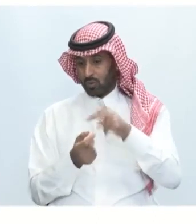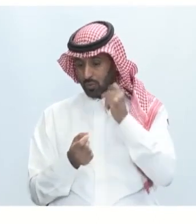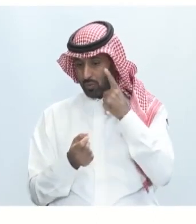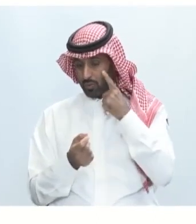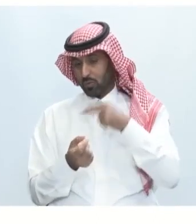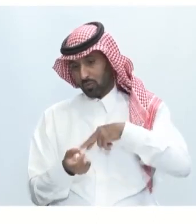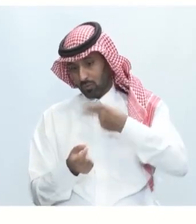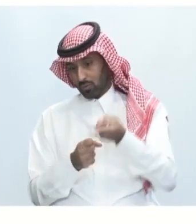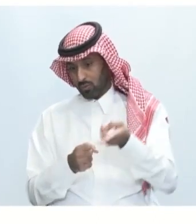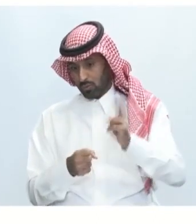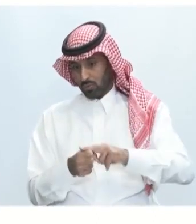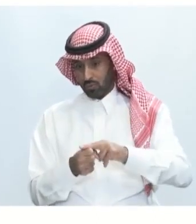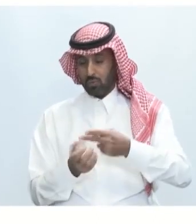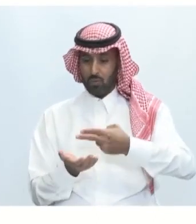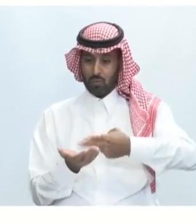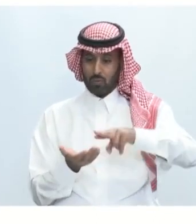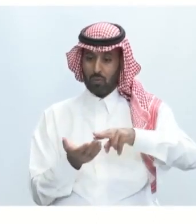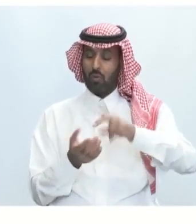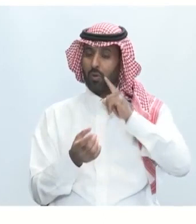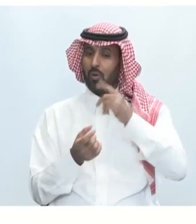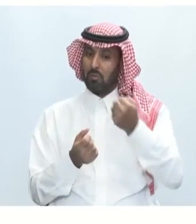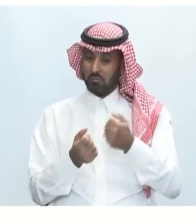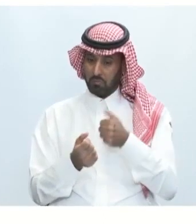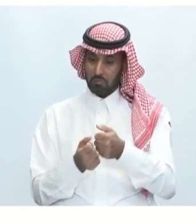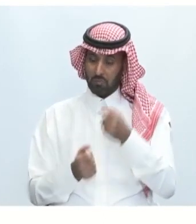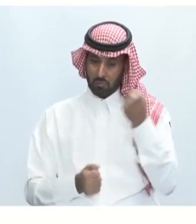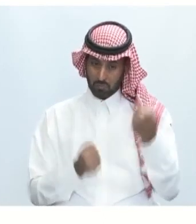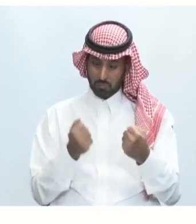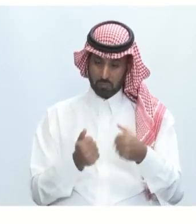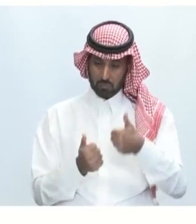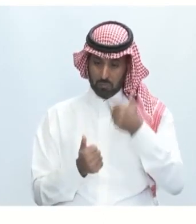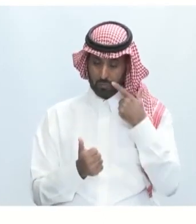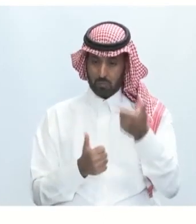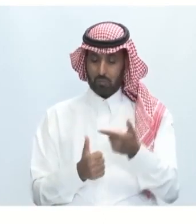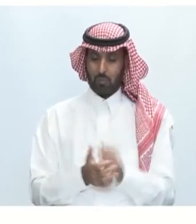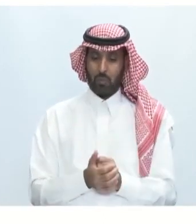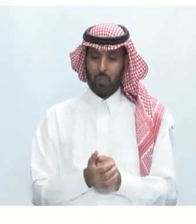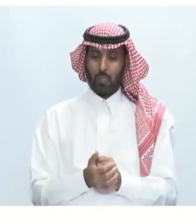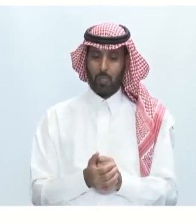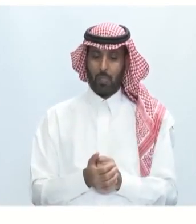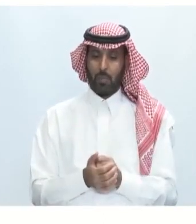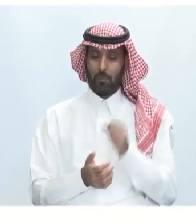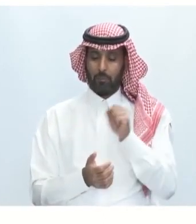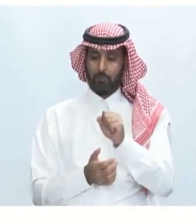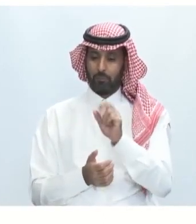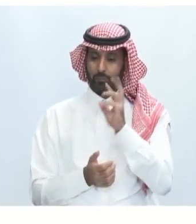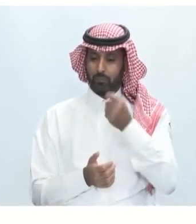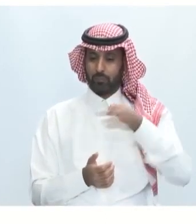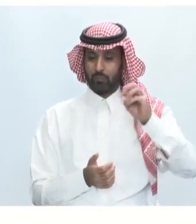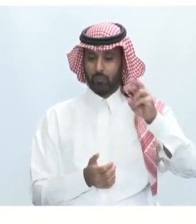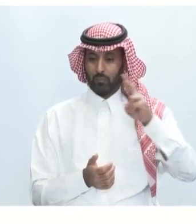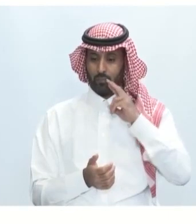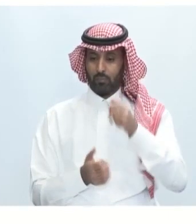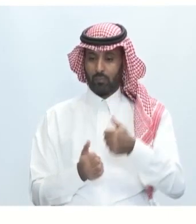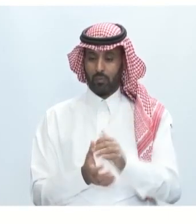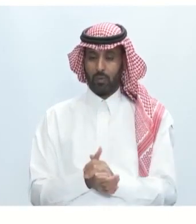for it. He got a fantastic car. Yes, that's correct. For Ahmed to drive in